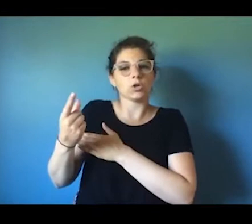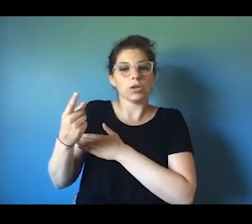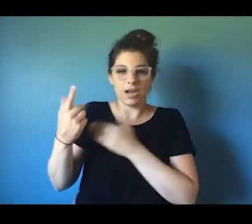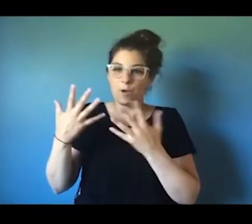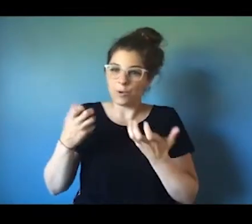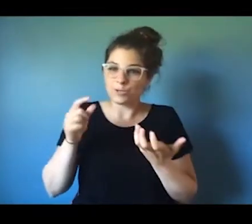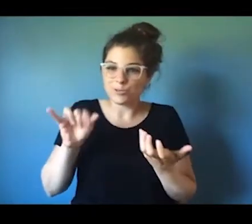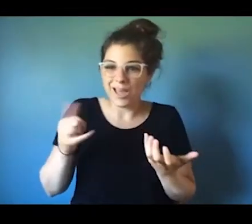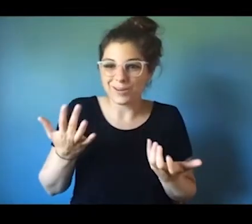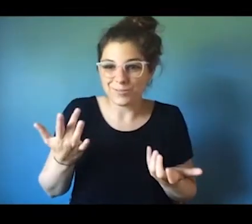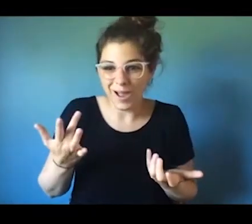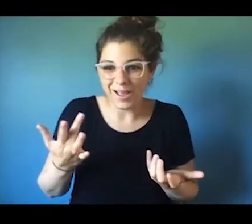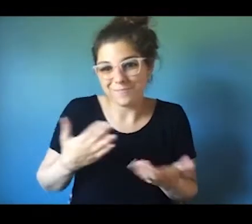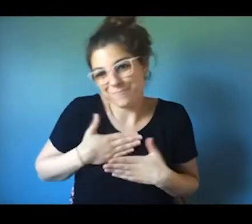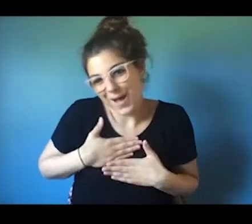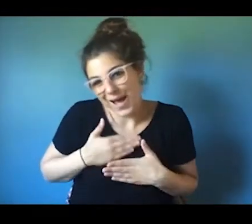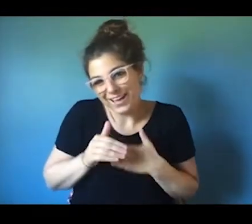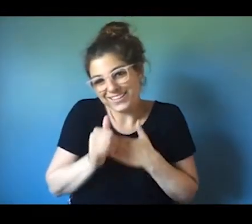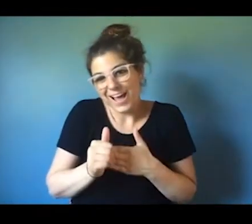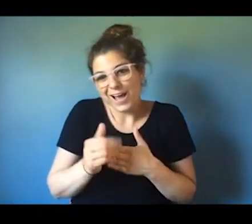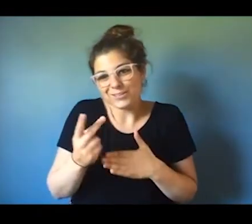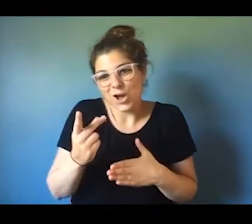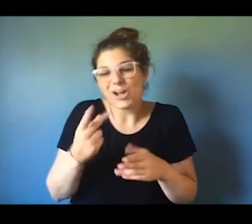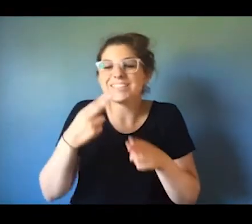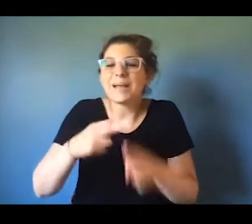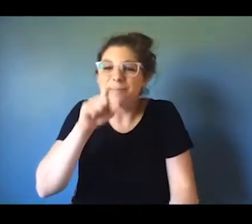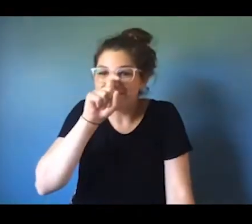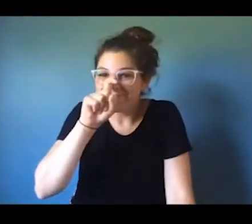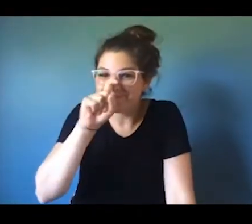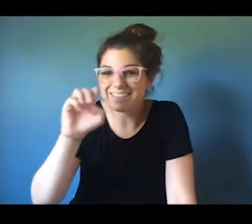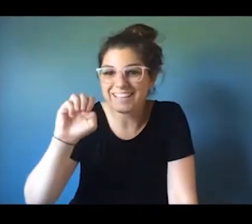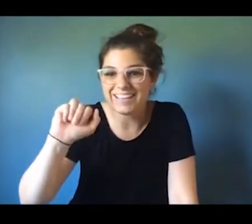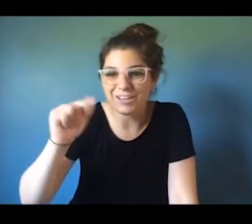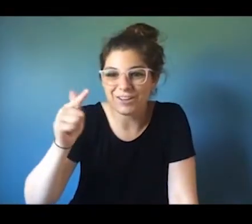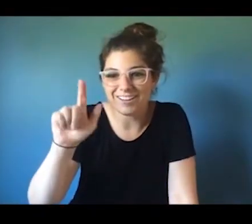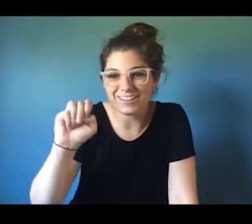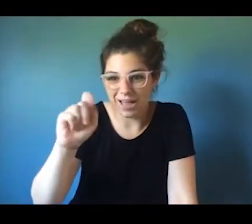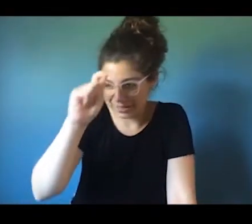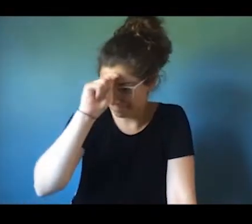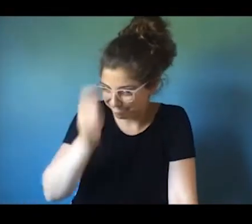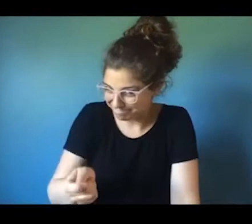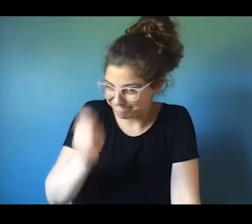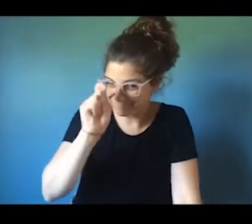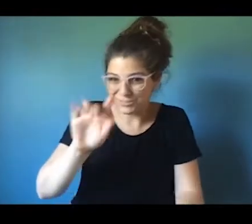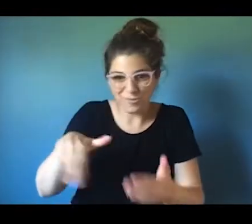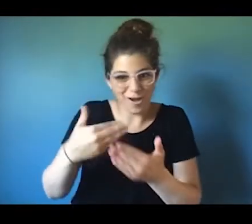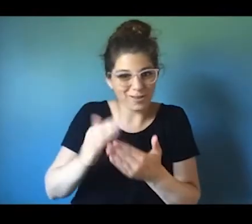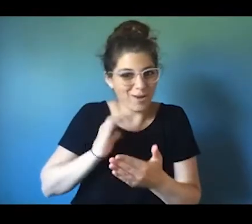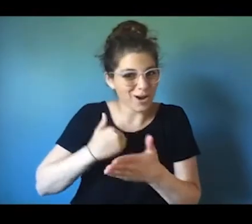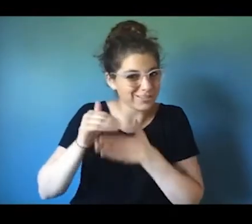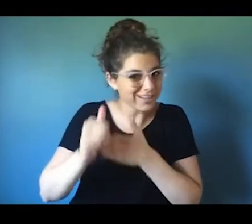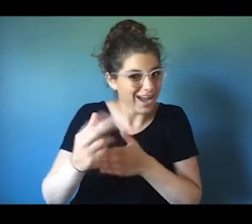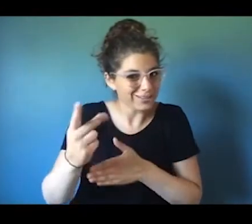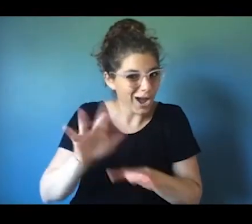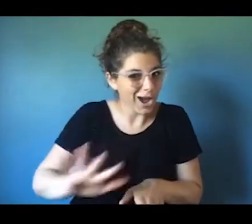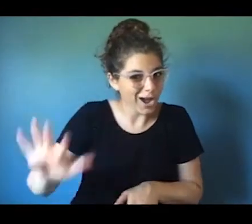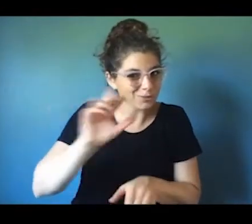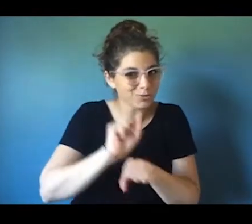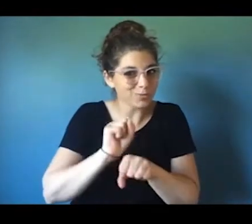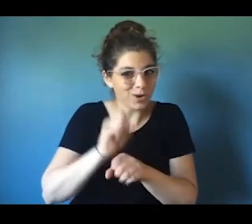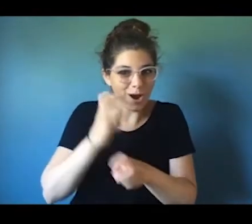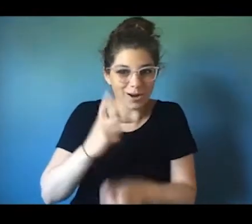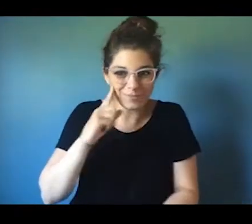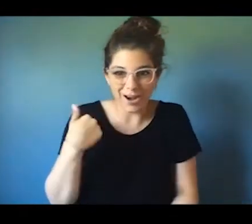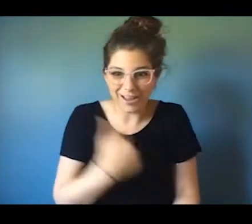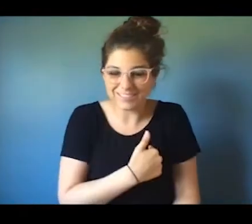a person who's using a guide dog. And I want to do that because of my guide dog, Eagle. A little tip of the hat to all